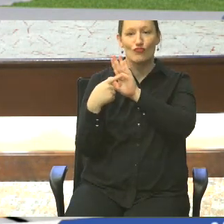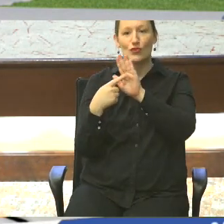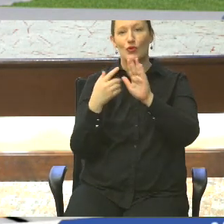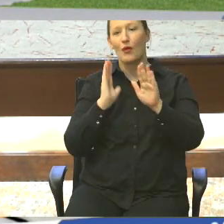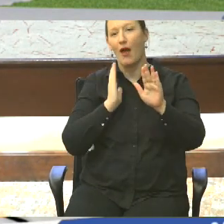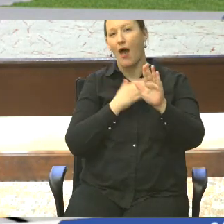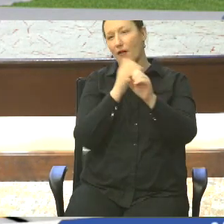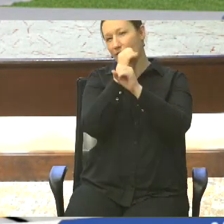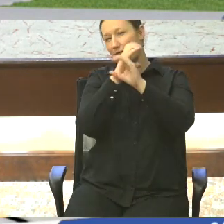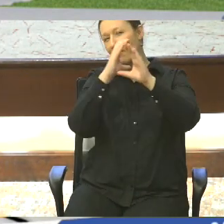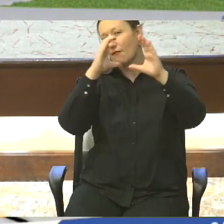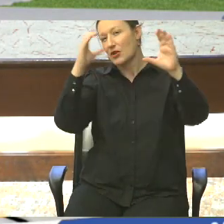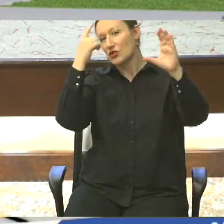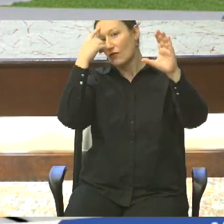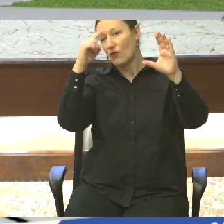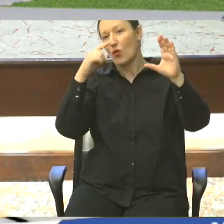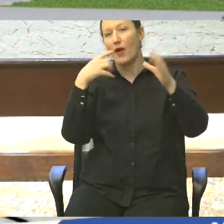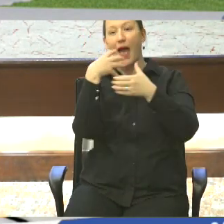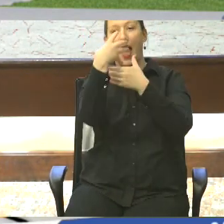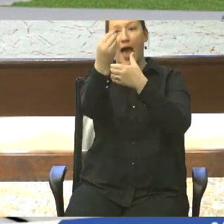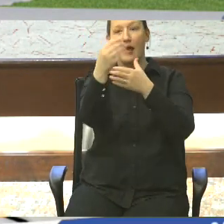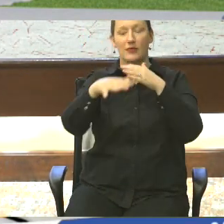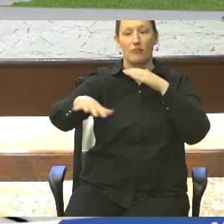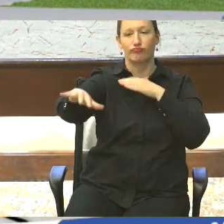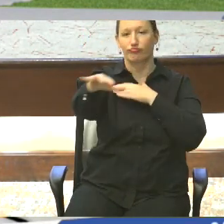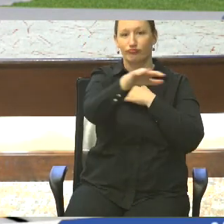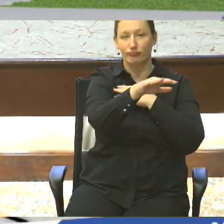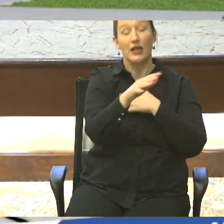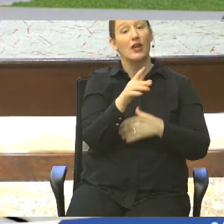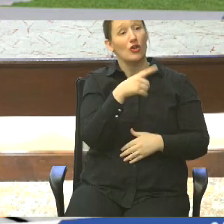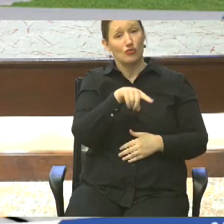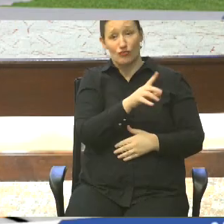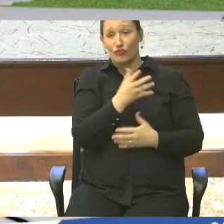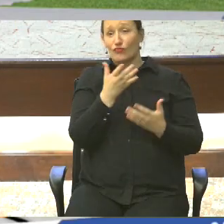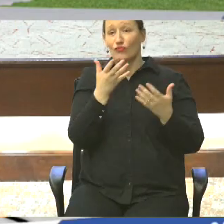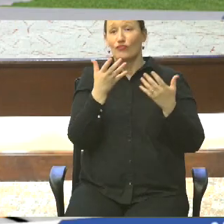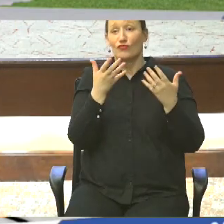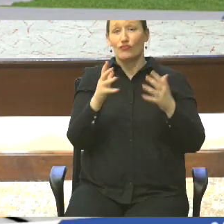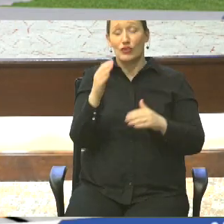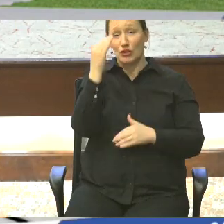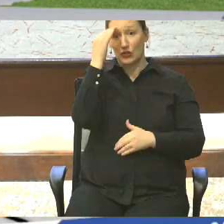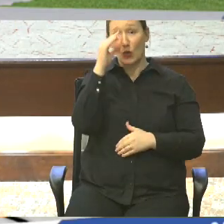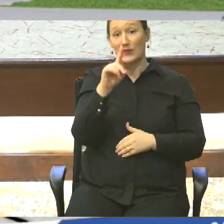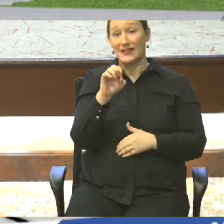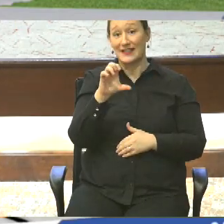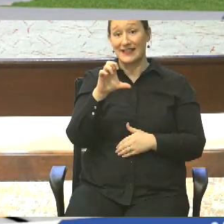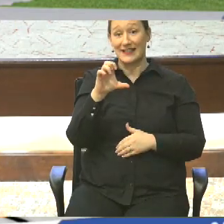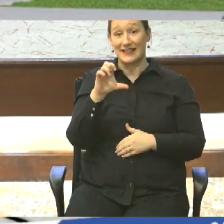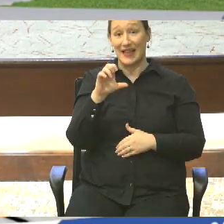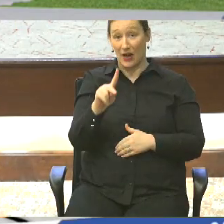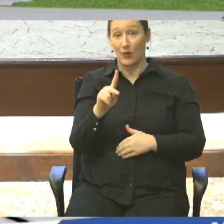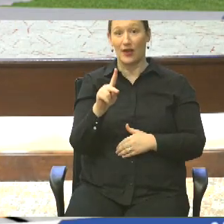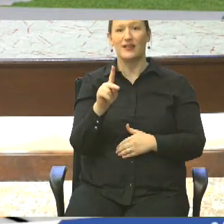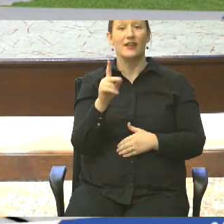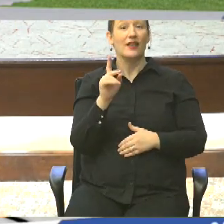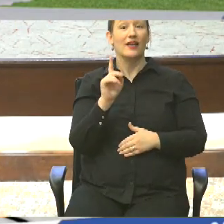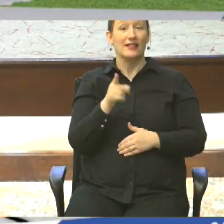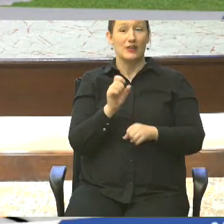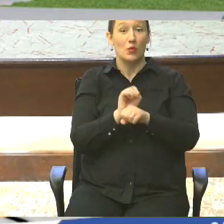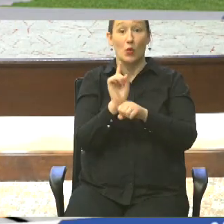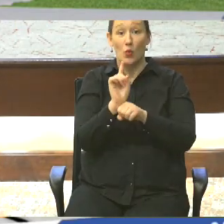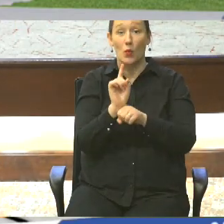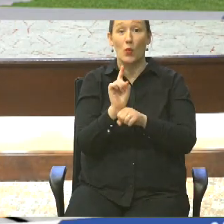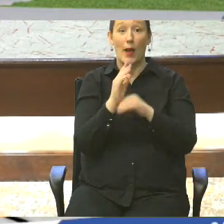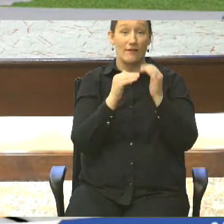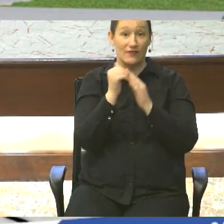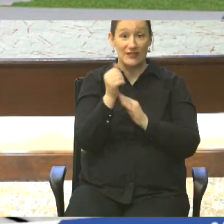envisioned for the outdoor area. And as y'all know, Derek in our facilities department giving us a sneak peek on the inside, and here we